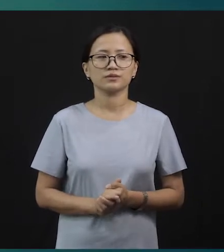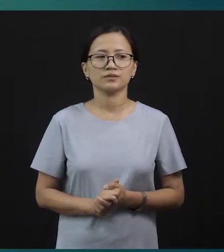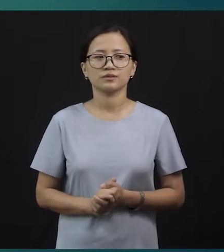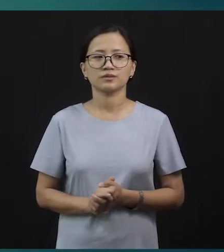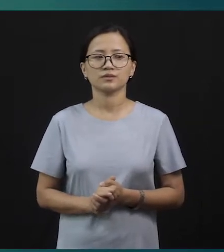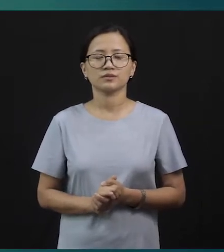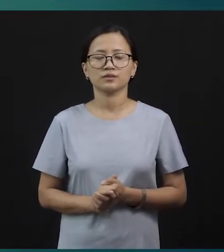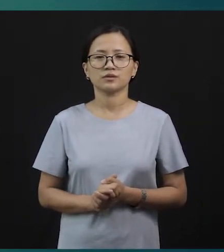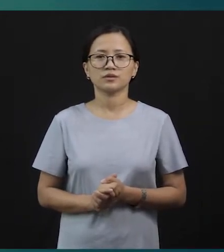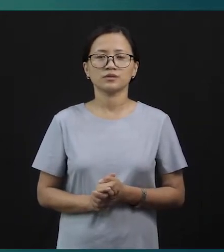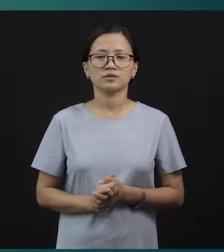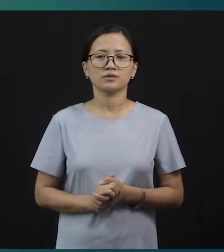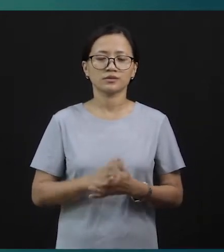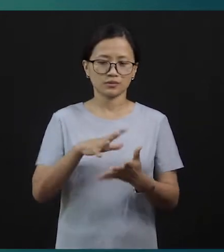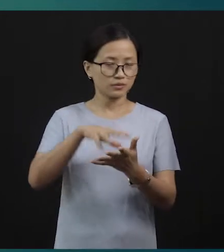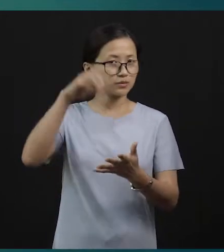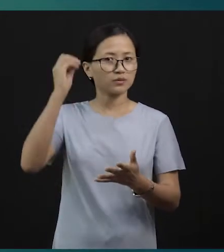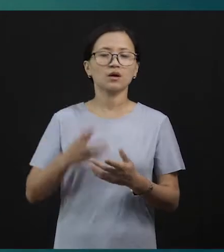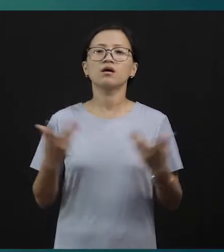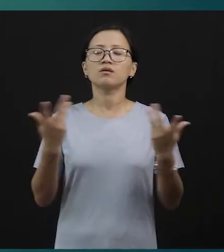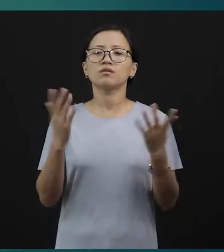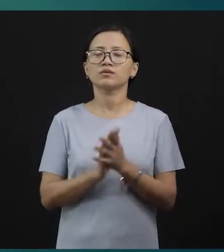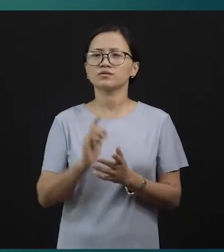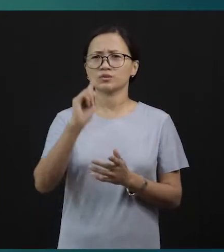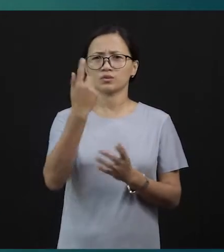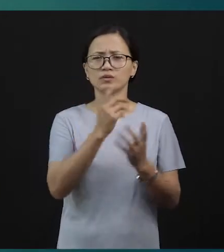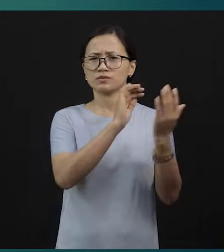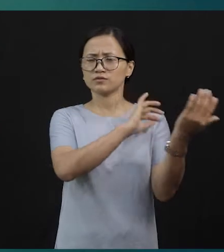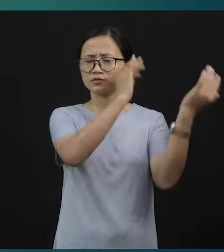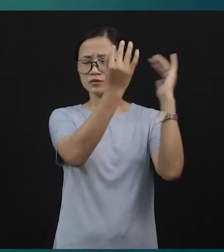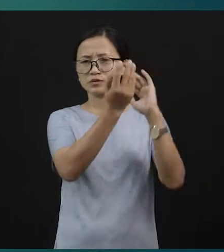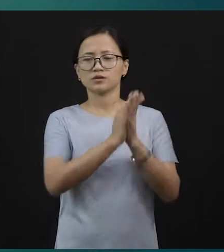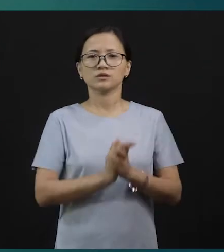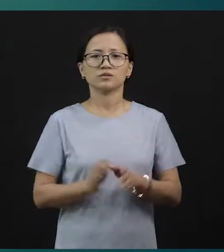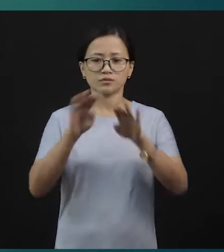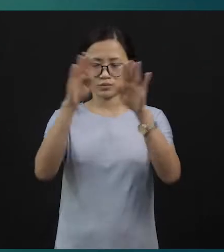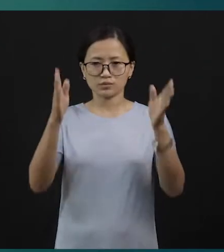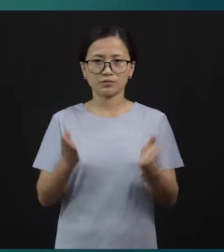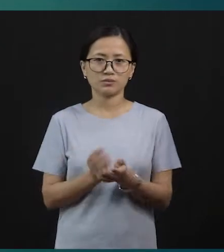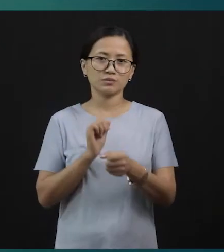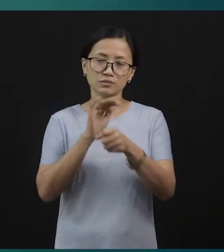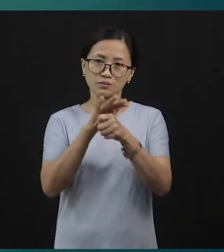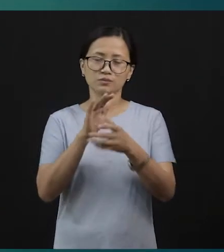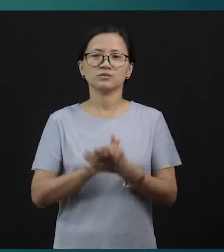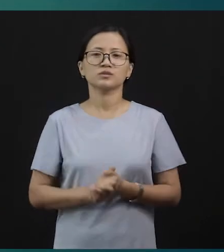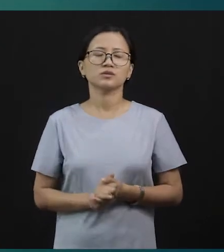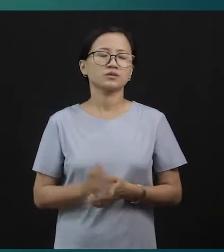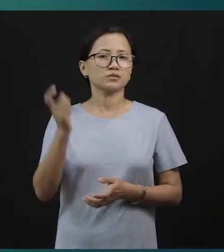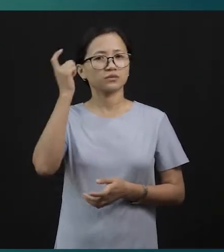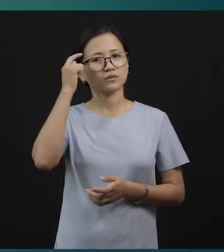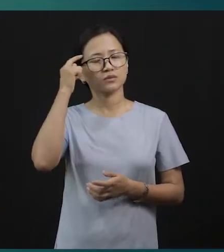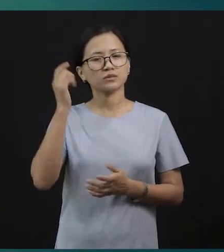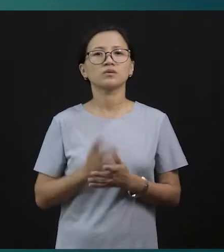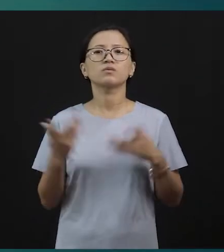25. And we are going to learn how the world's first post box came into being. Before I go on to the next picture, I want you to think